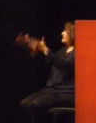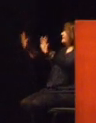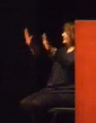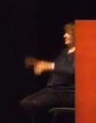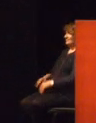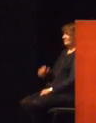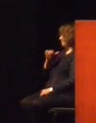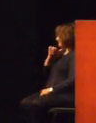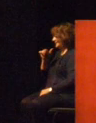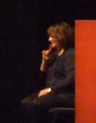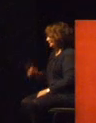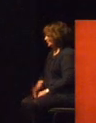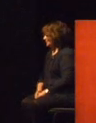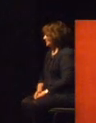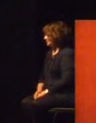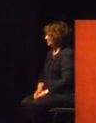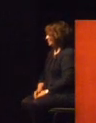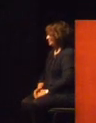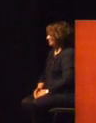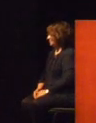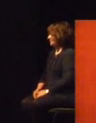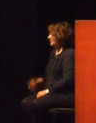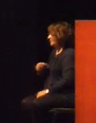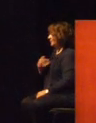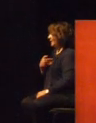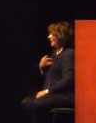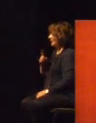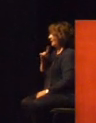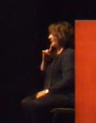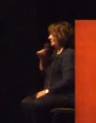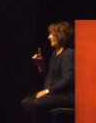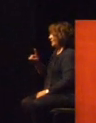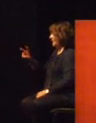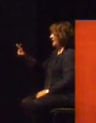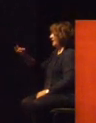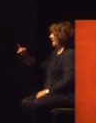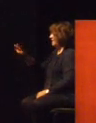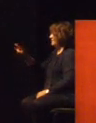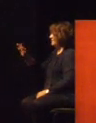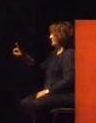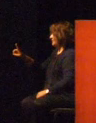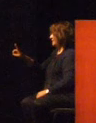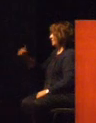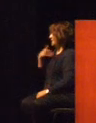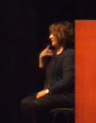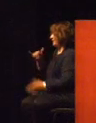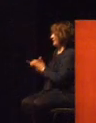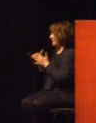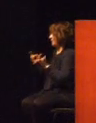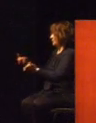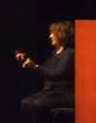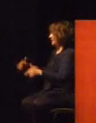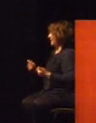And that's not the case. And we had a very vivid reminder that we are still living.